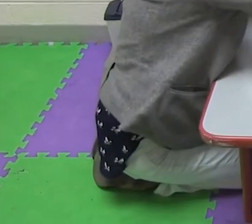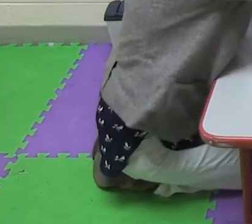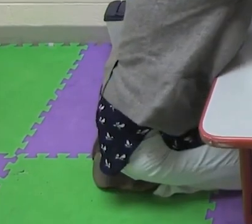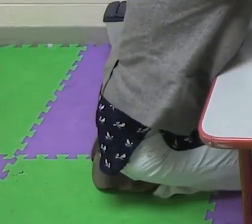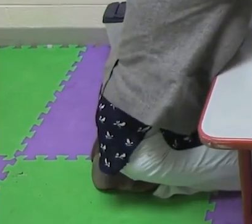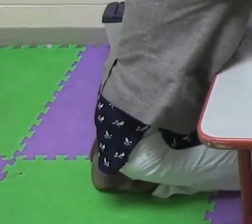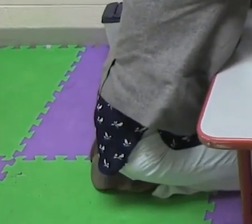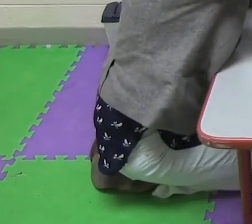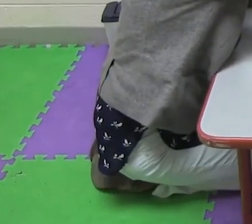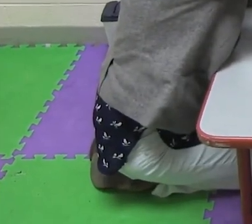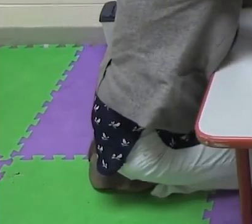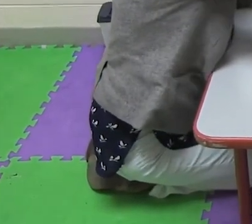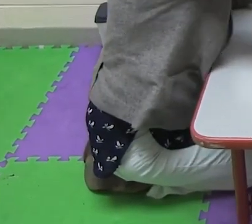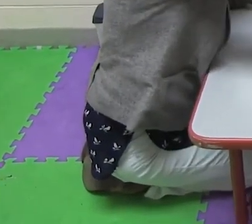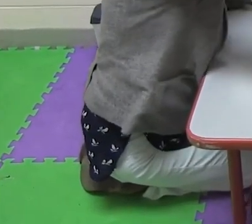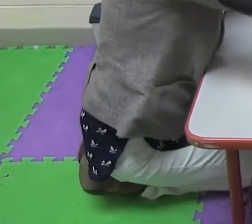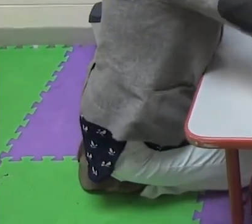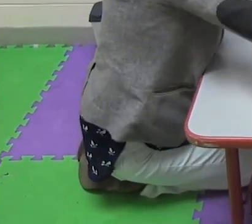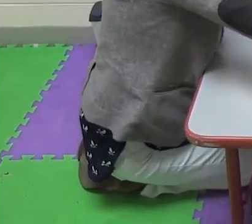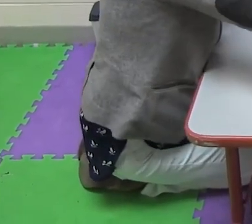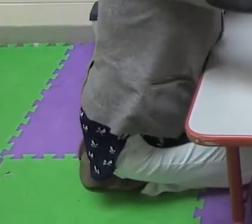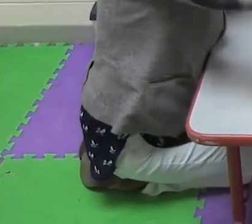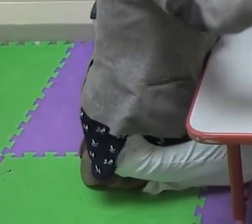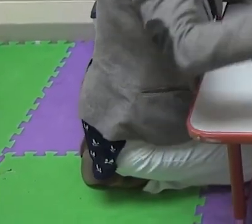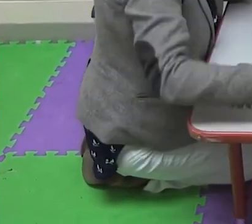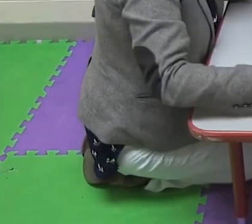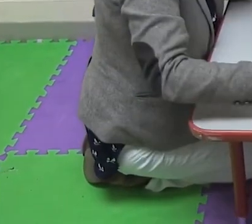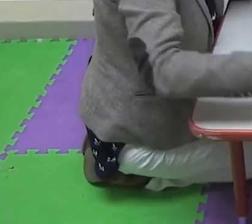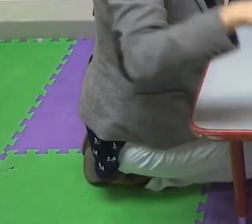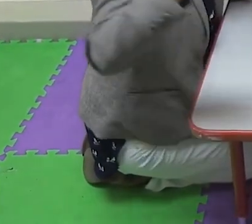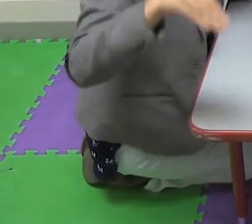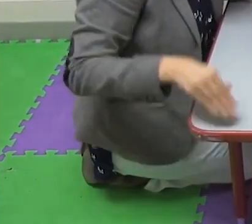We can make him run or jump.